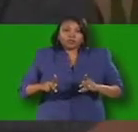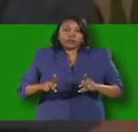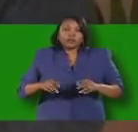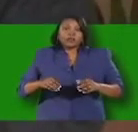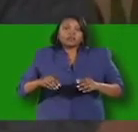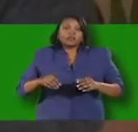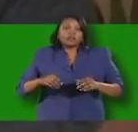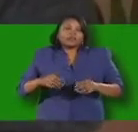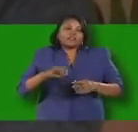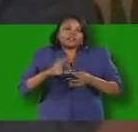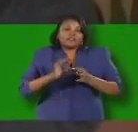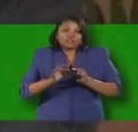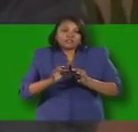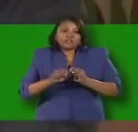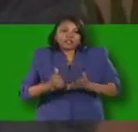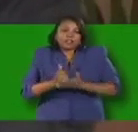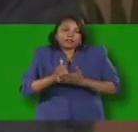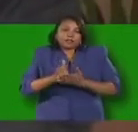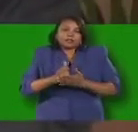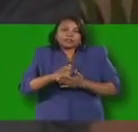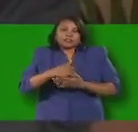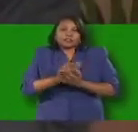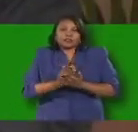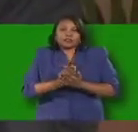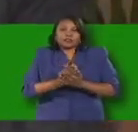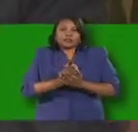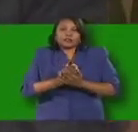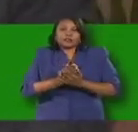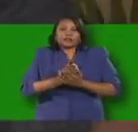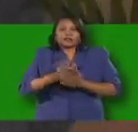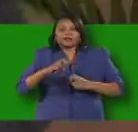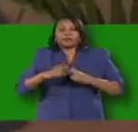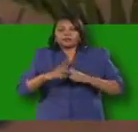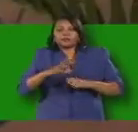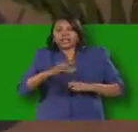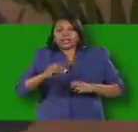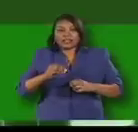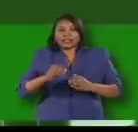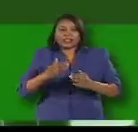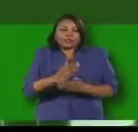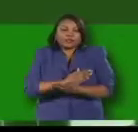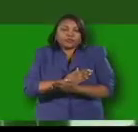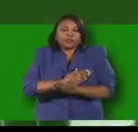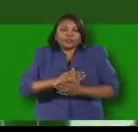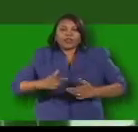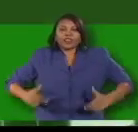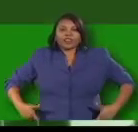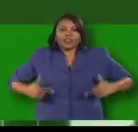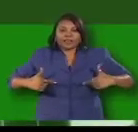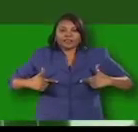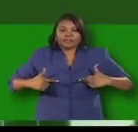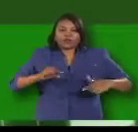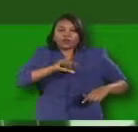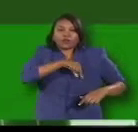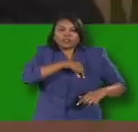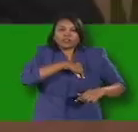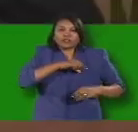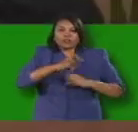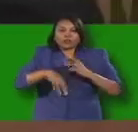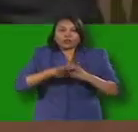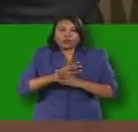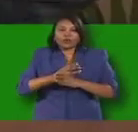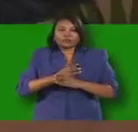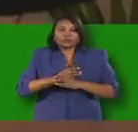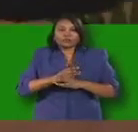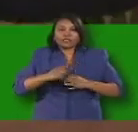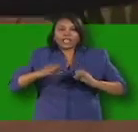time creating health, wealth, and well-being for economies and countries around the world. Digitization and dematerialization.